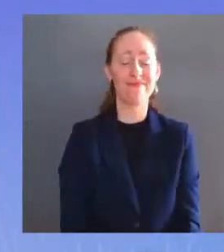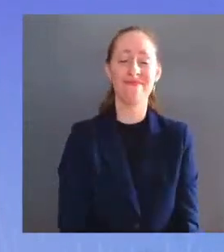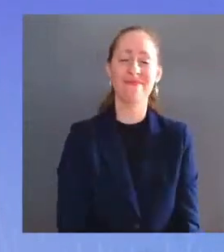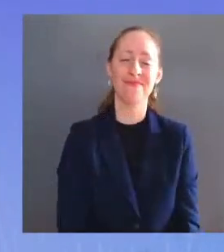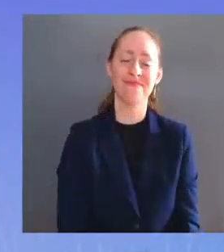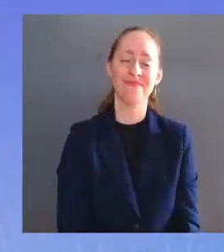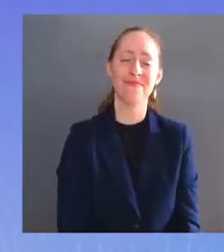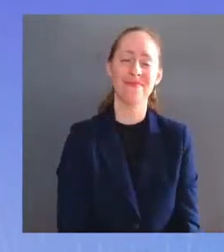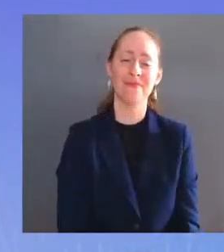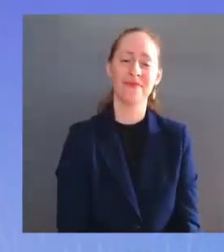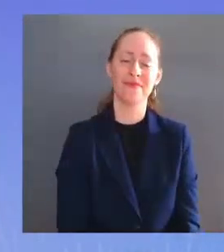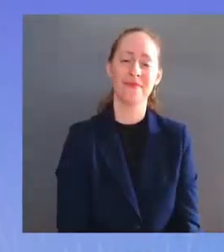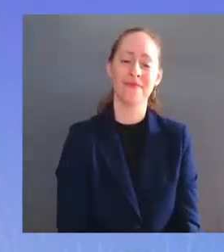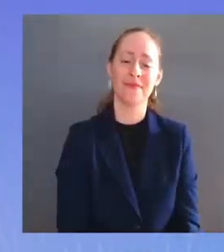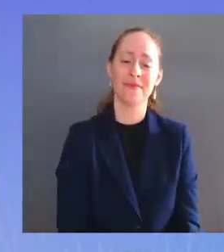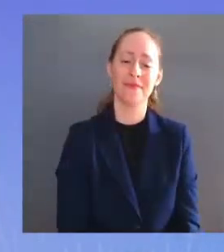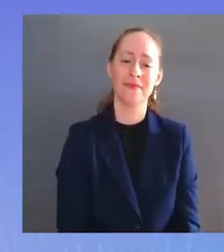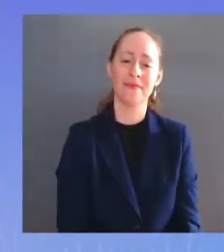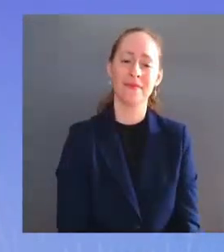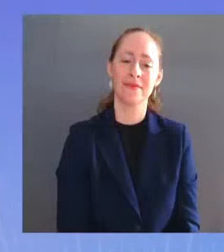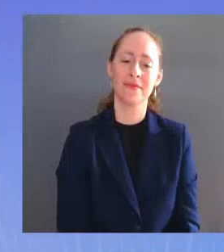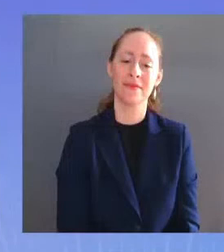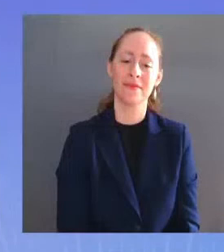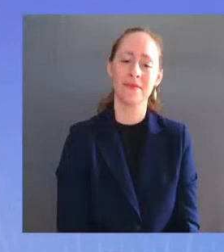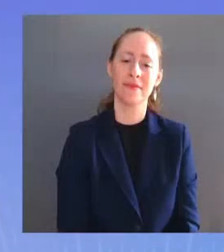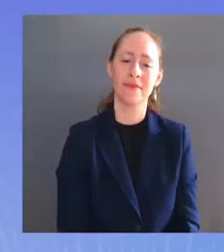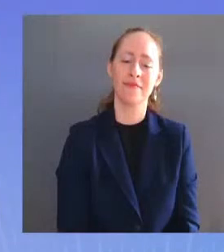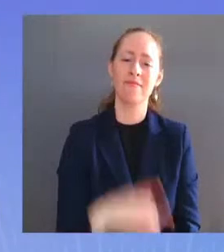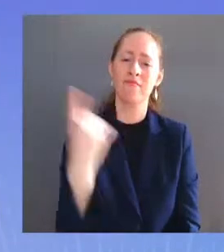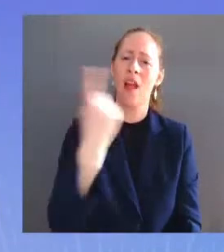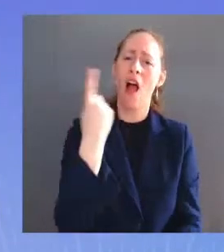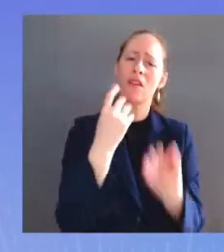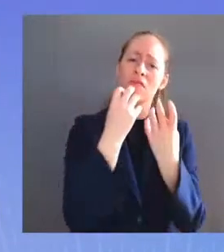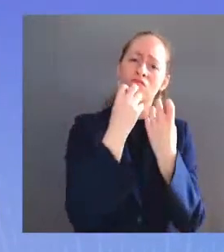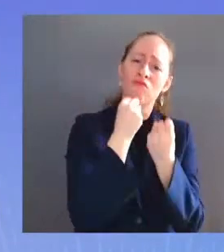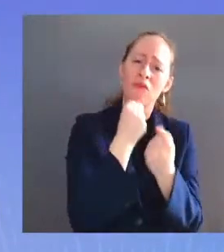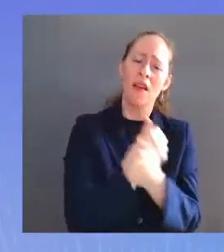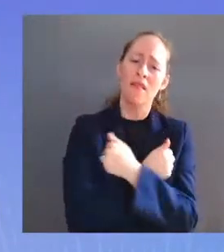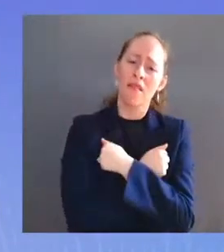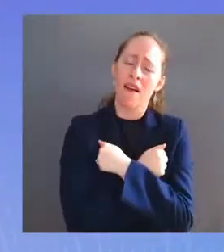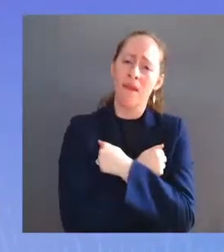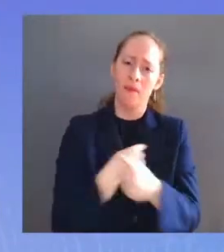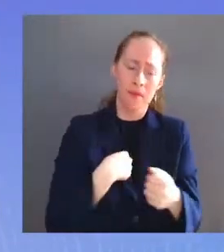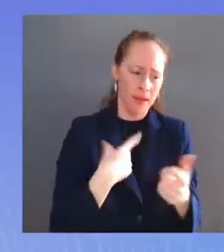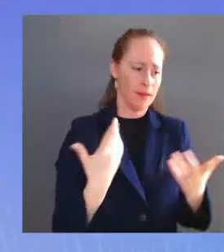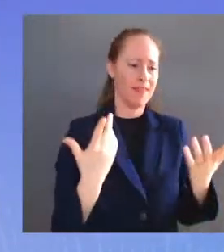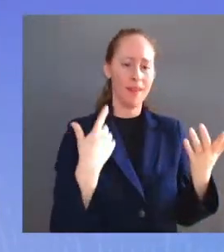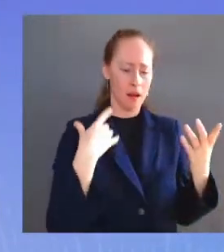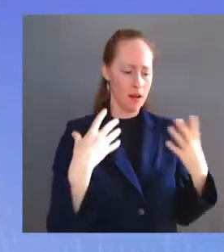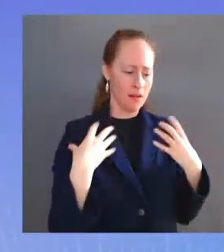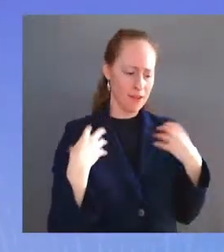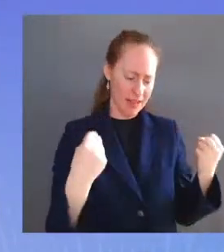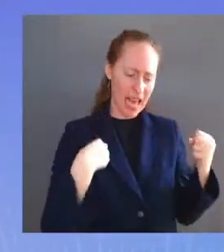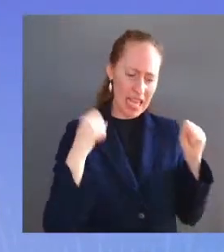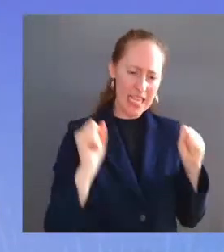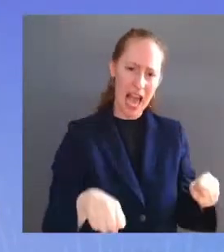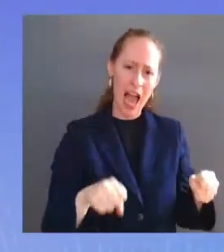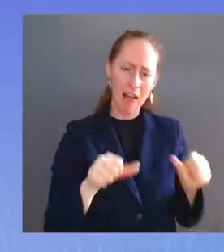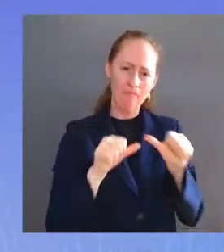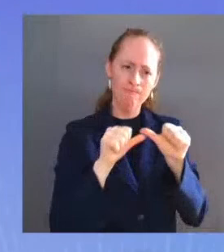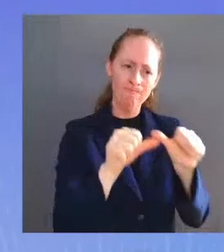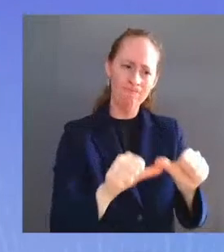steadfast love gave me the courage to move in this direction. I don't know that I believed you when you said that I could do this, but now I